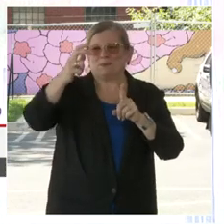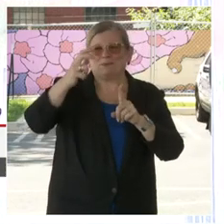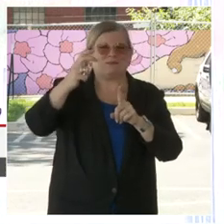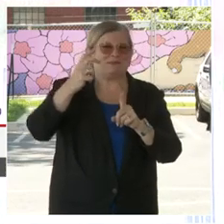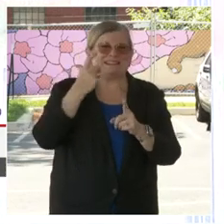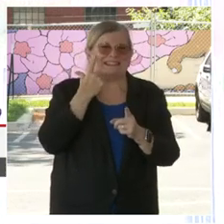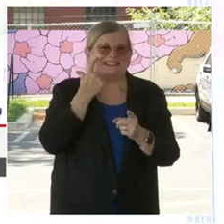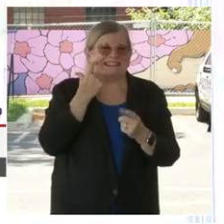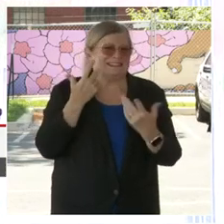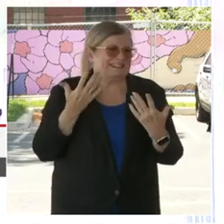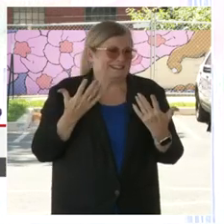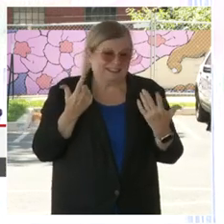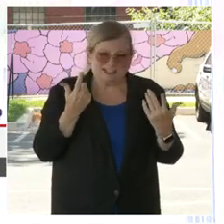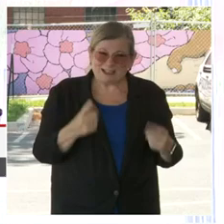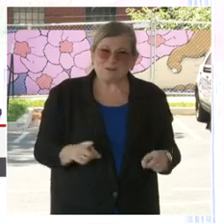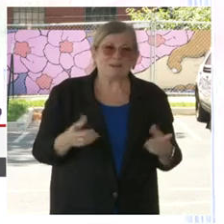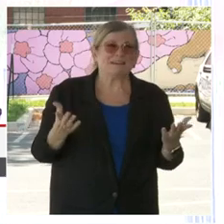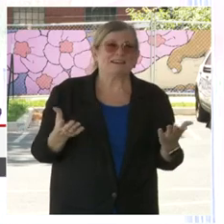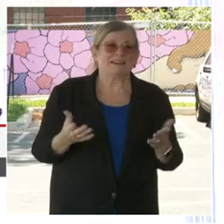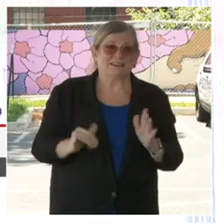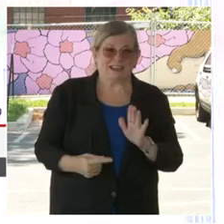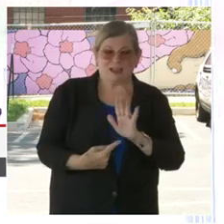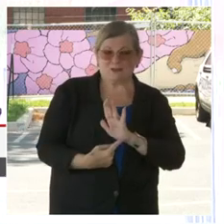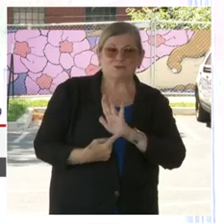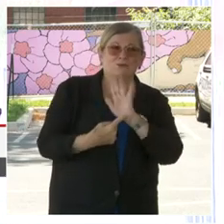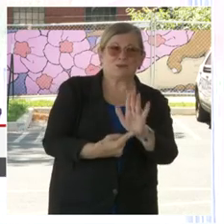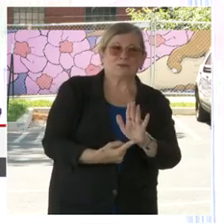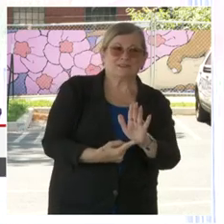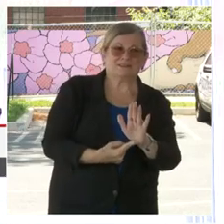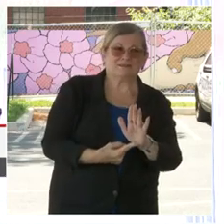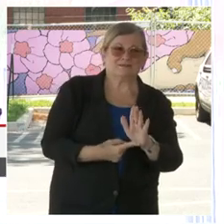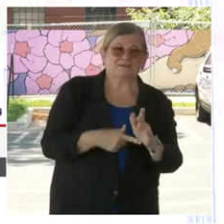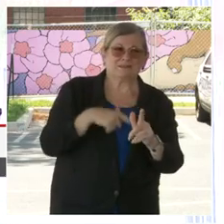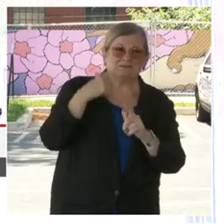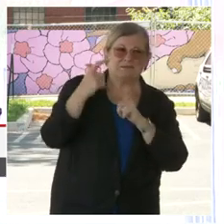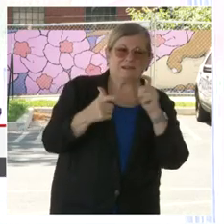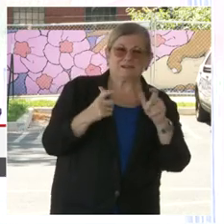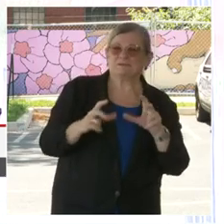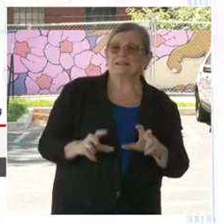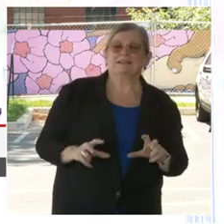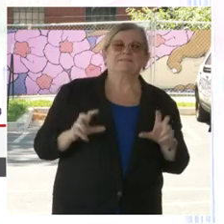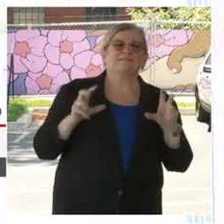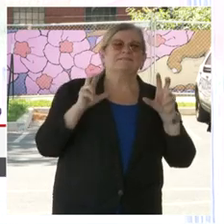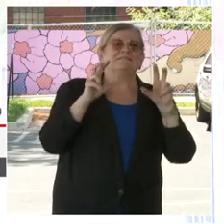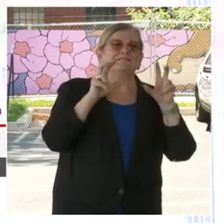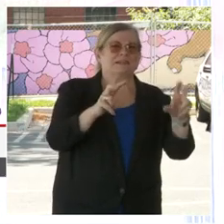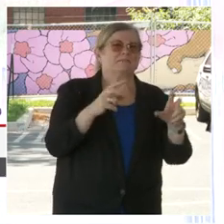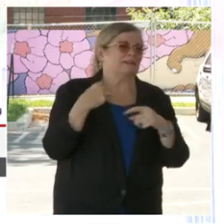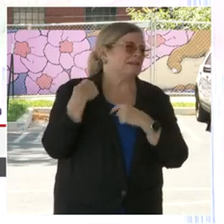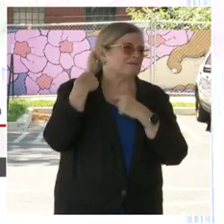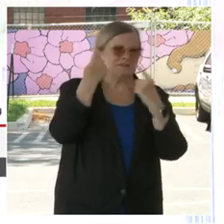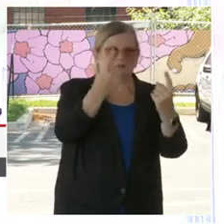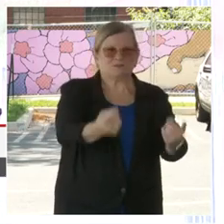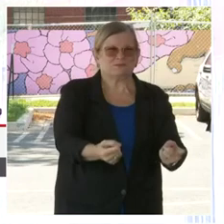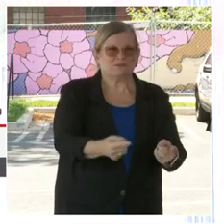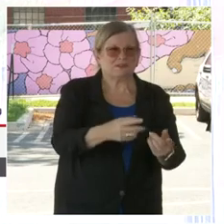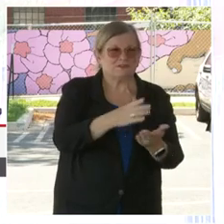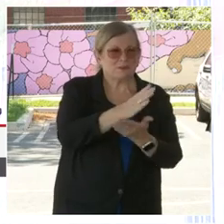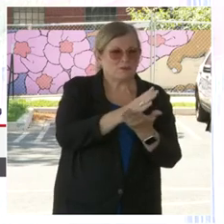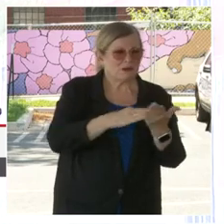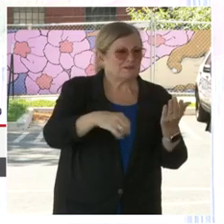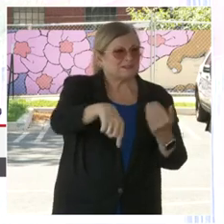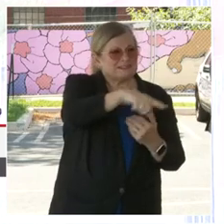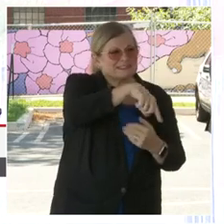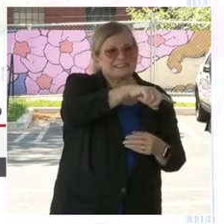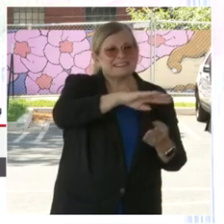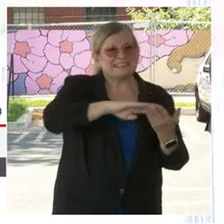And it happened to replicate the big investment that we've made in other parts of the city for the